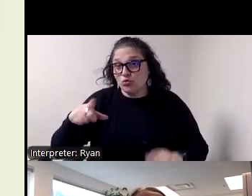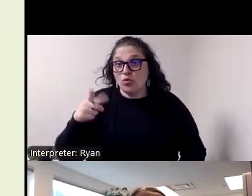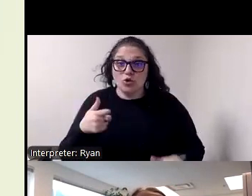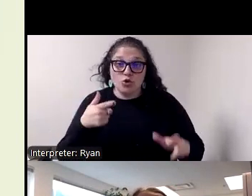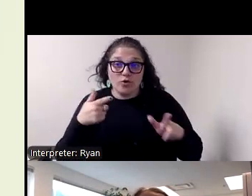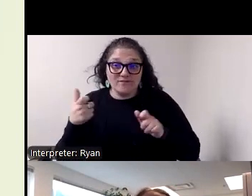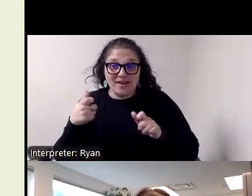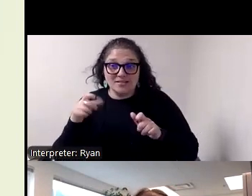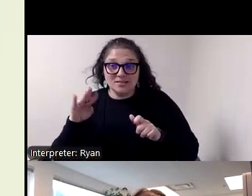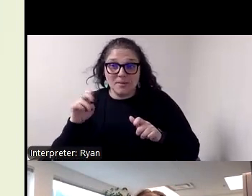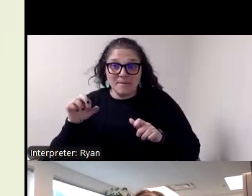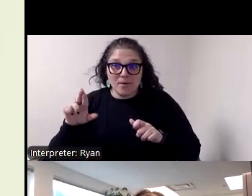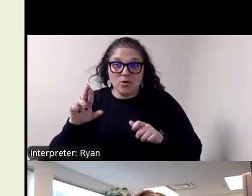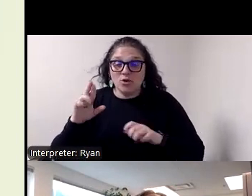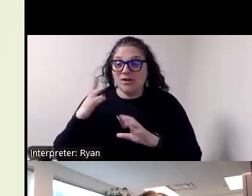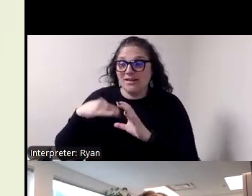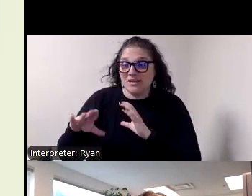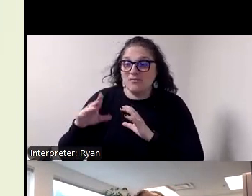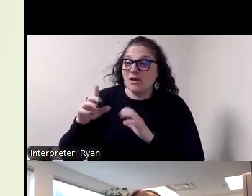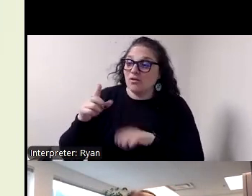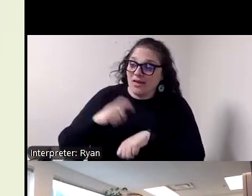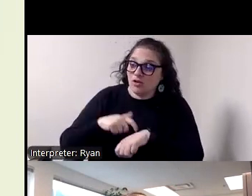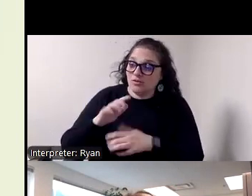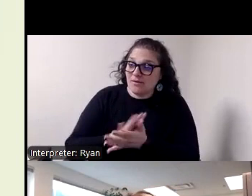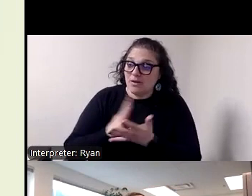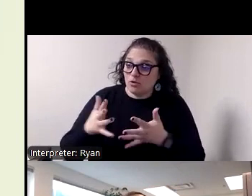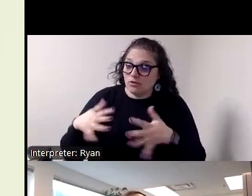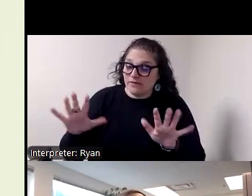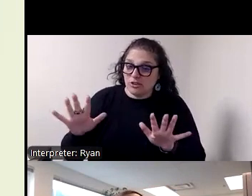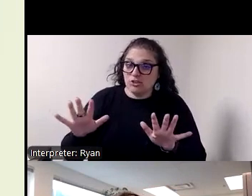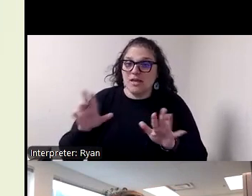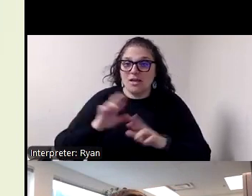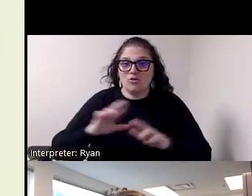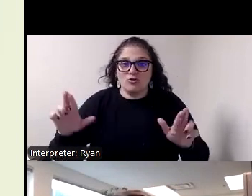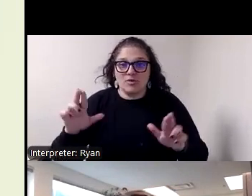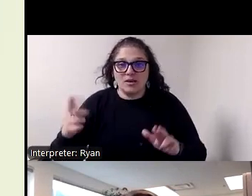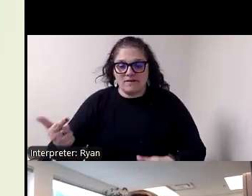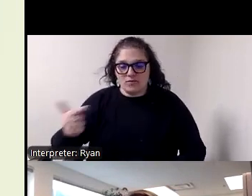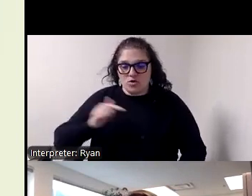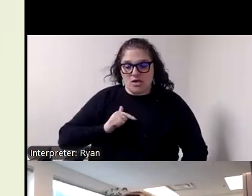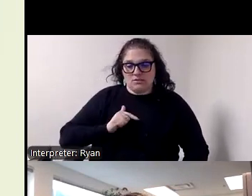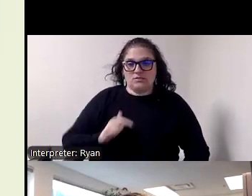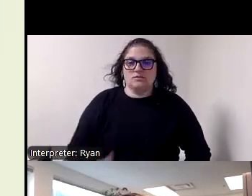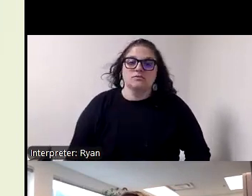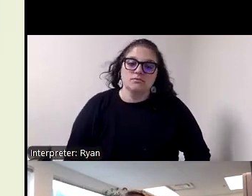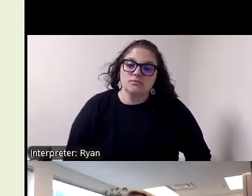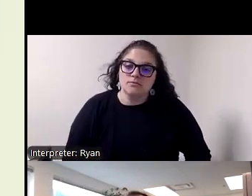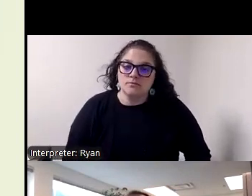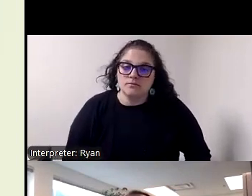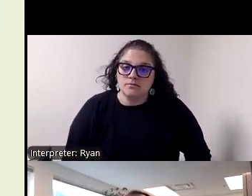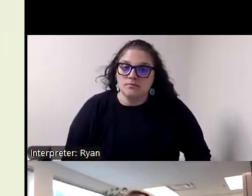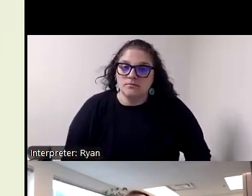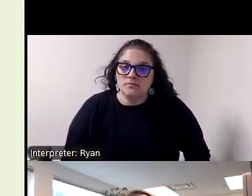can notify central office that your timesheets have been approved and are ready for our approval.